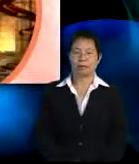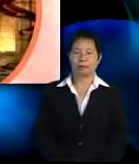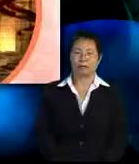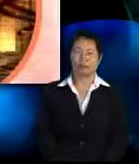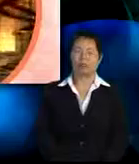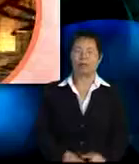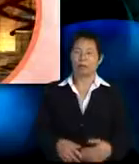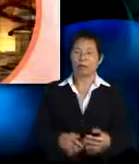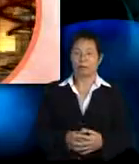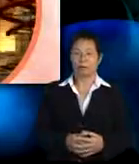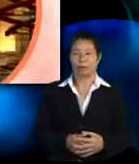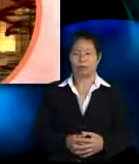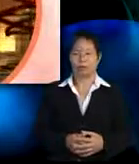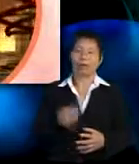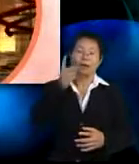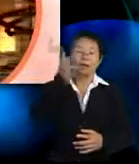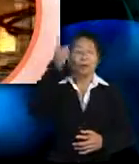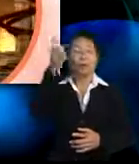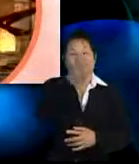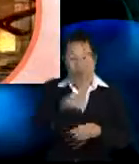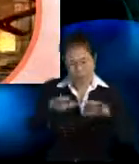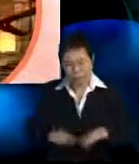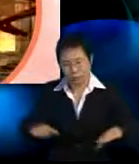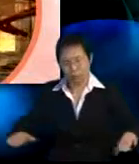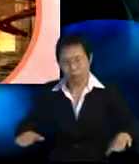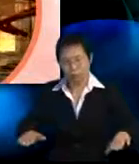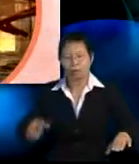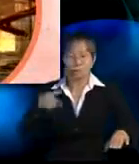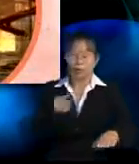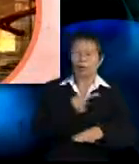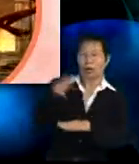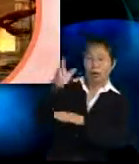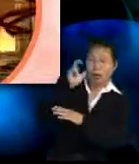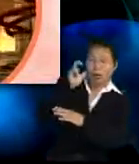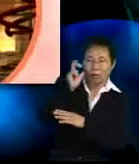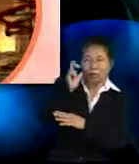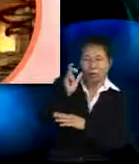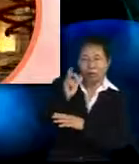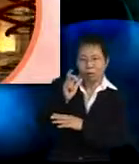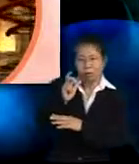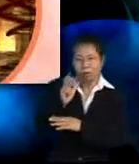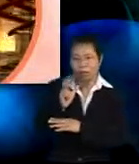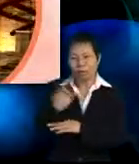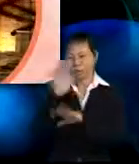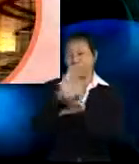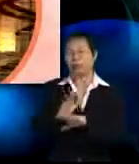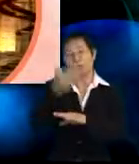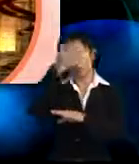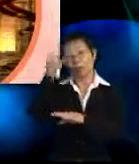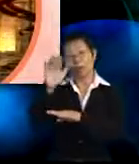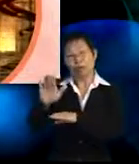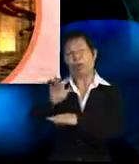Like most of us, adults and children, you've probably heard at least one parent say, "Don't forget your